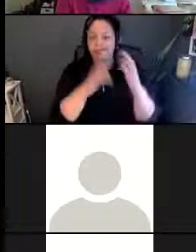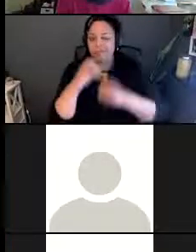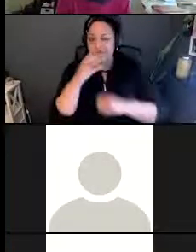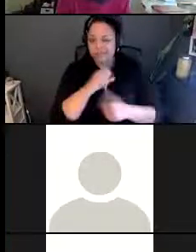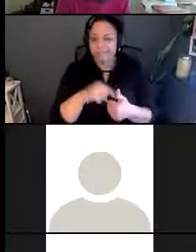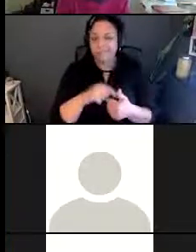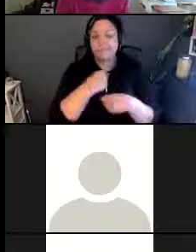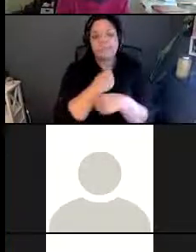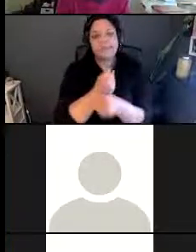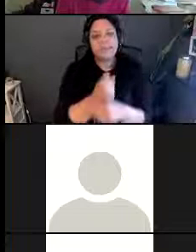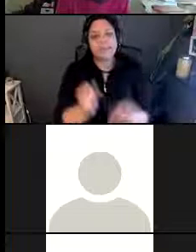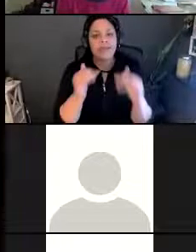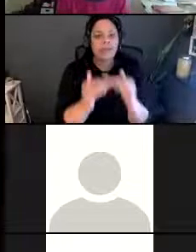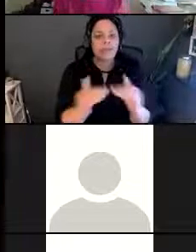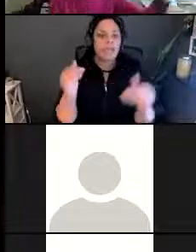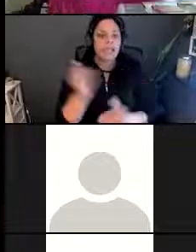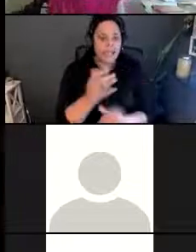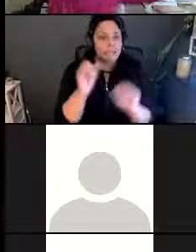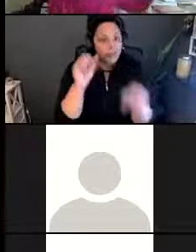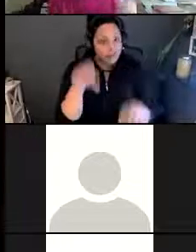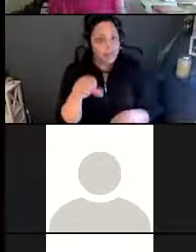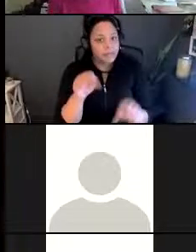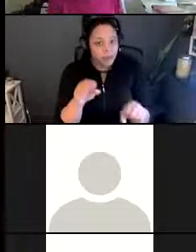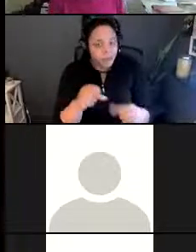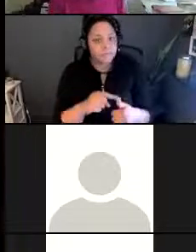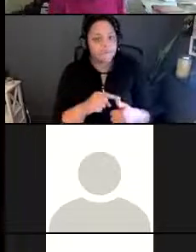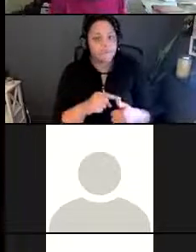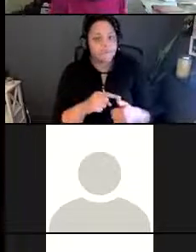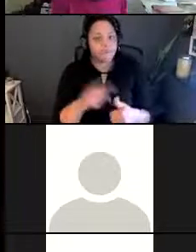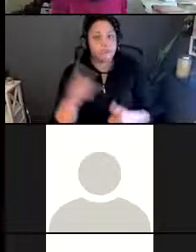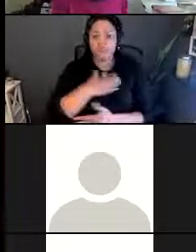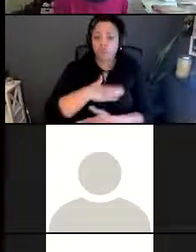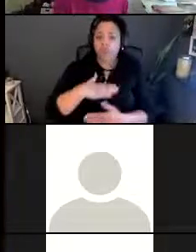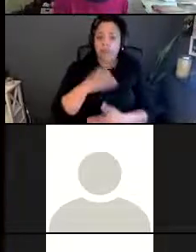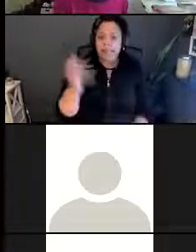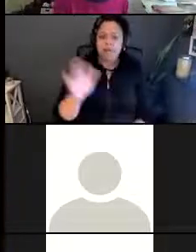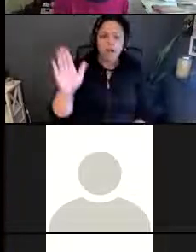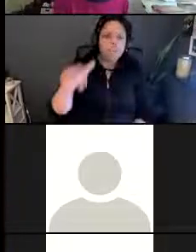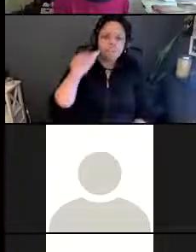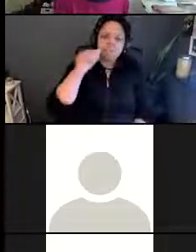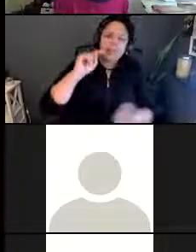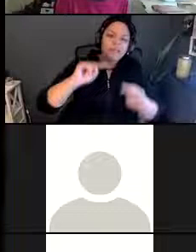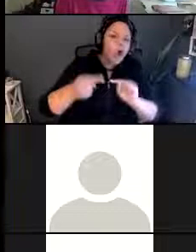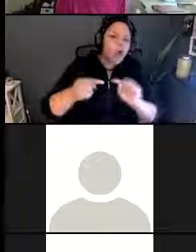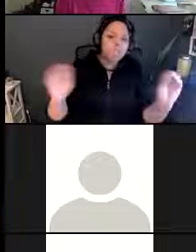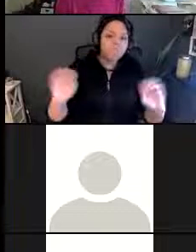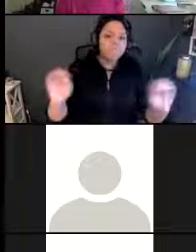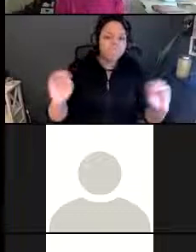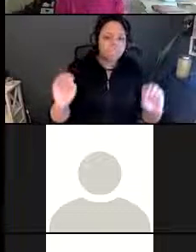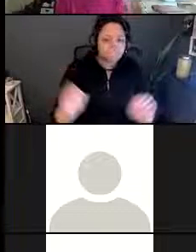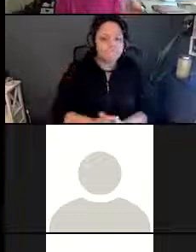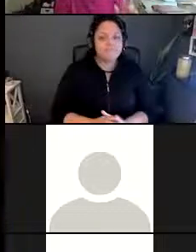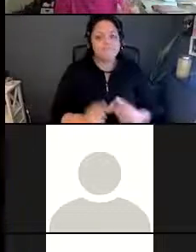gambling participation are possible. Those recreational gamblers aren't experiencing any harms, right?